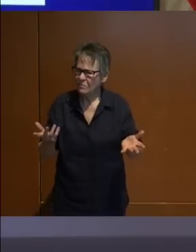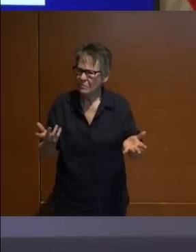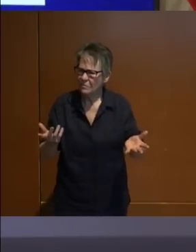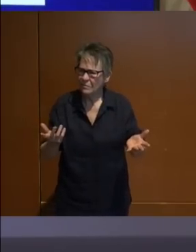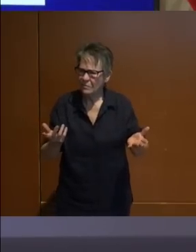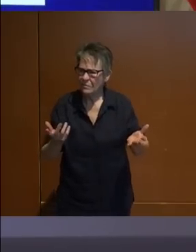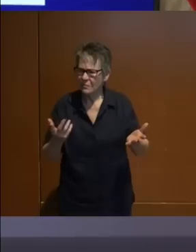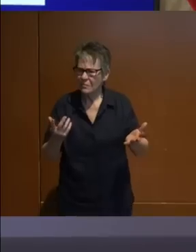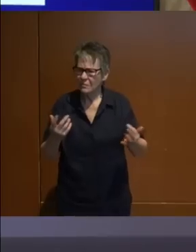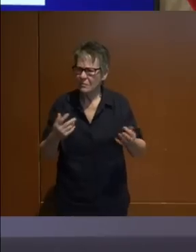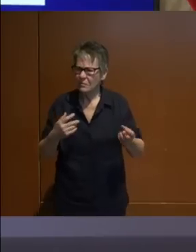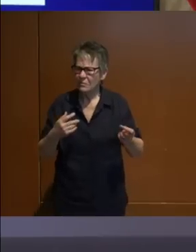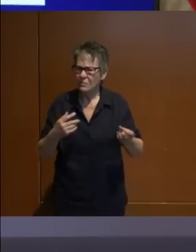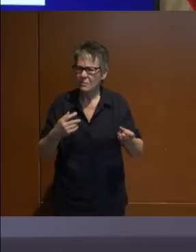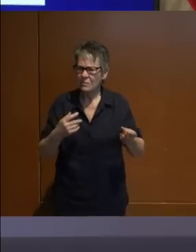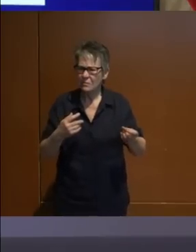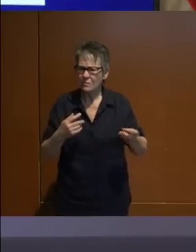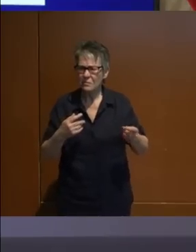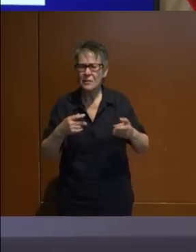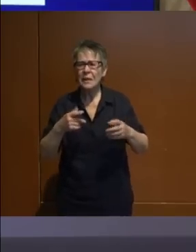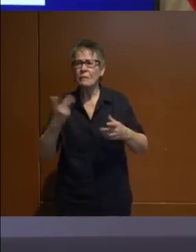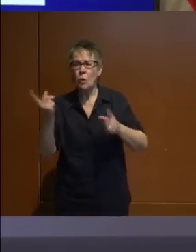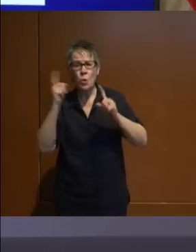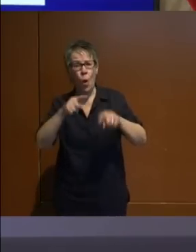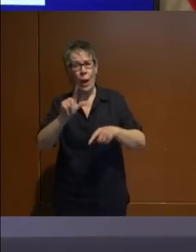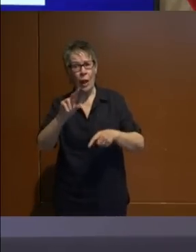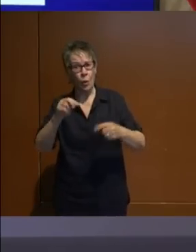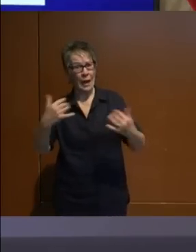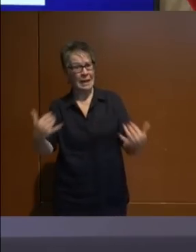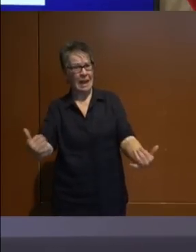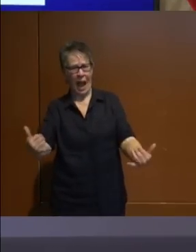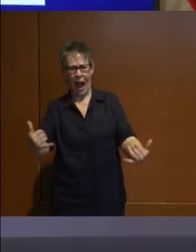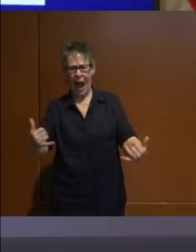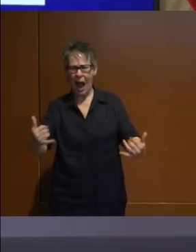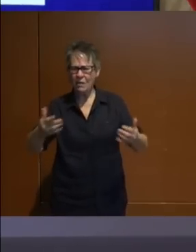see a pretty empty reality. But there have been a few